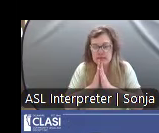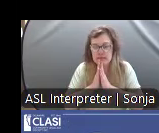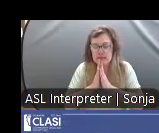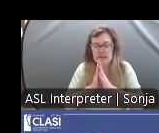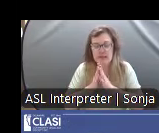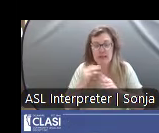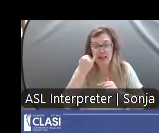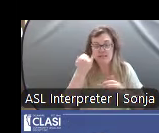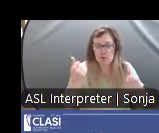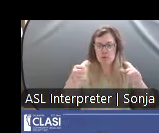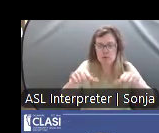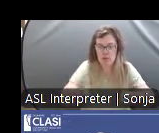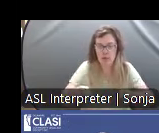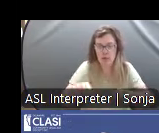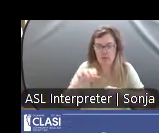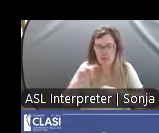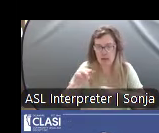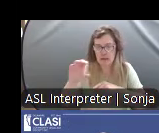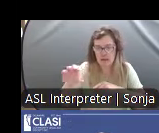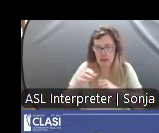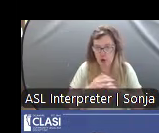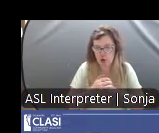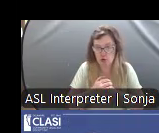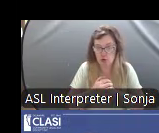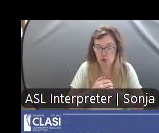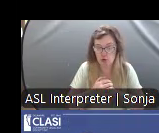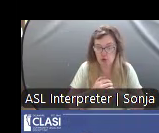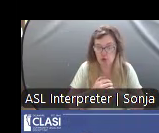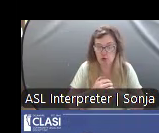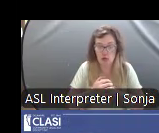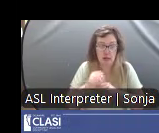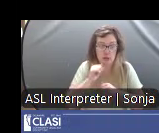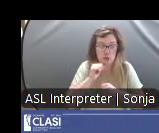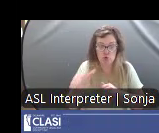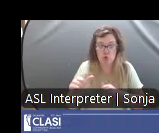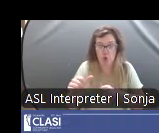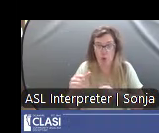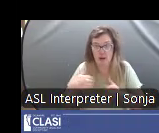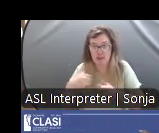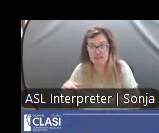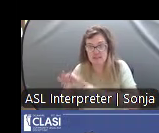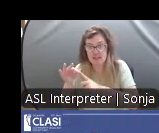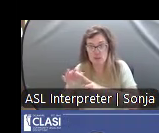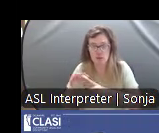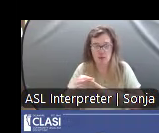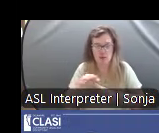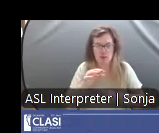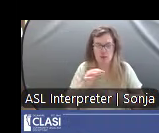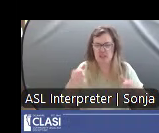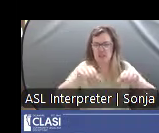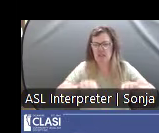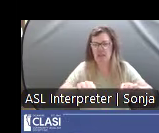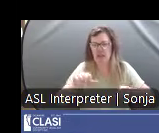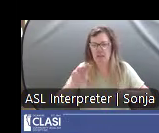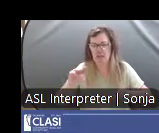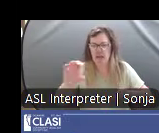you declined Medicare and you don't meet an exception. So who might decline Medicare? Someone who's turning 65 who doesn't